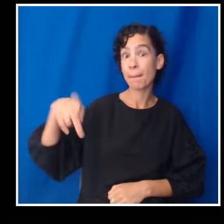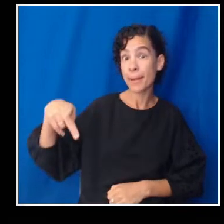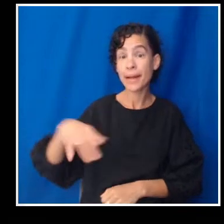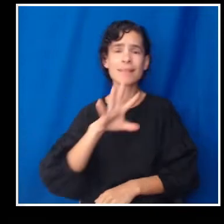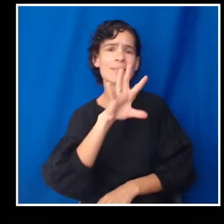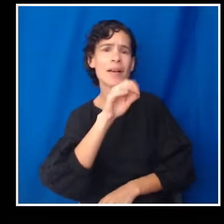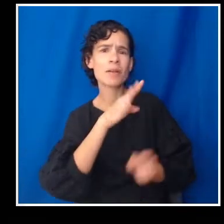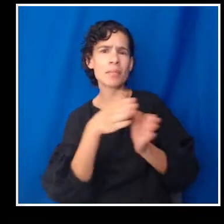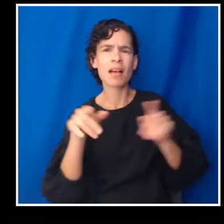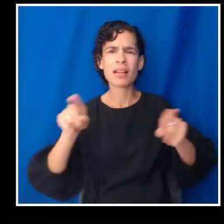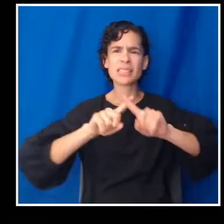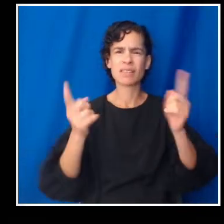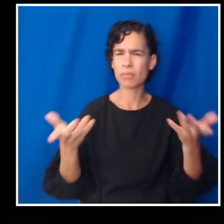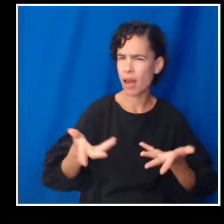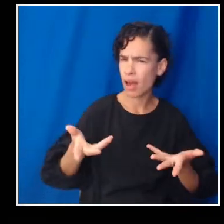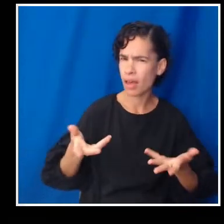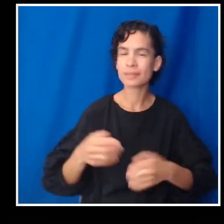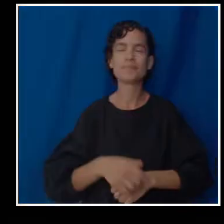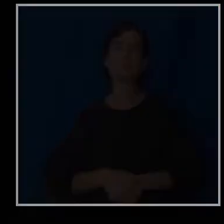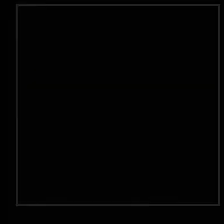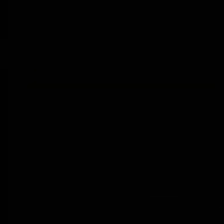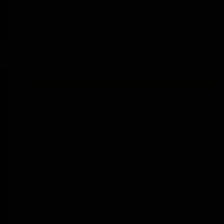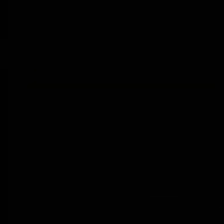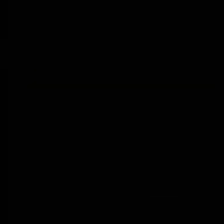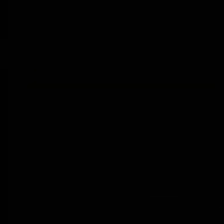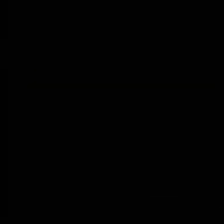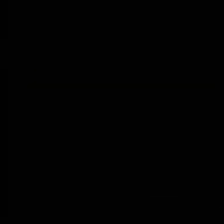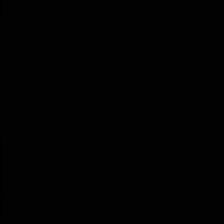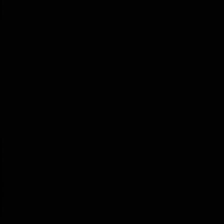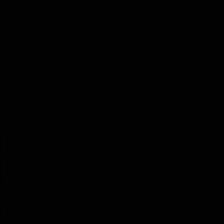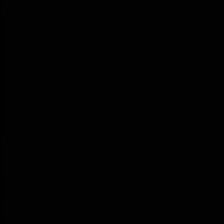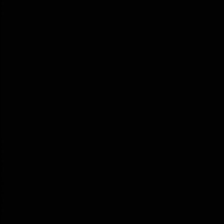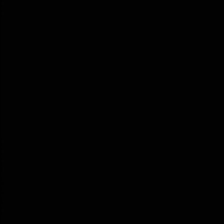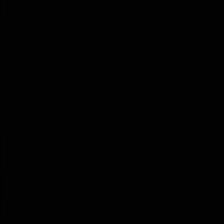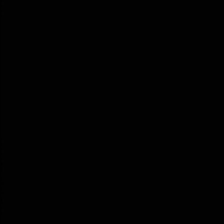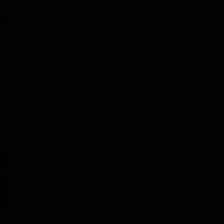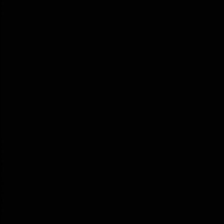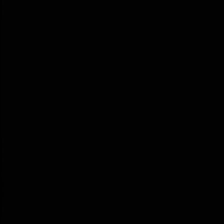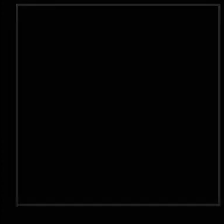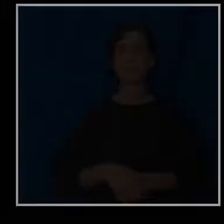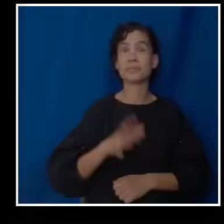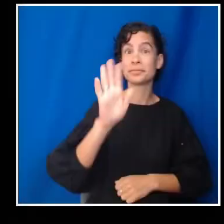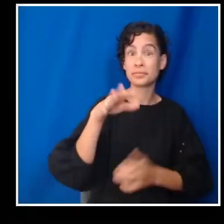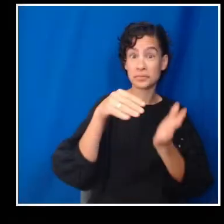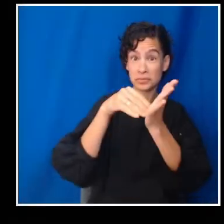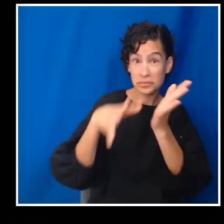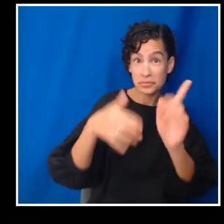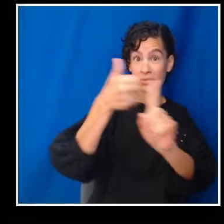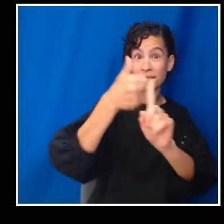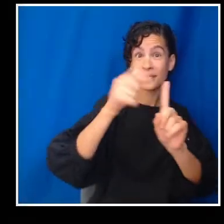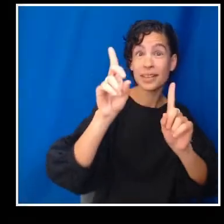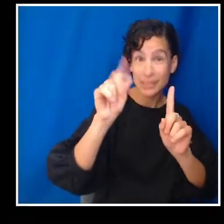What's the difference between IEPs and 504 plans? Animated characters and scenes appear as a narrator describes.